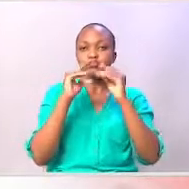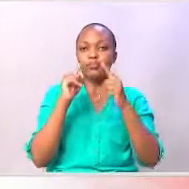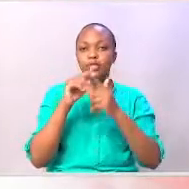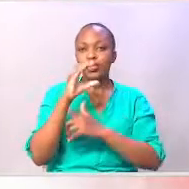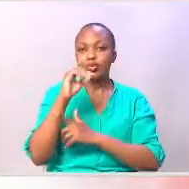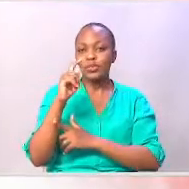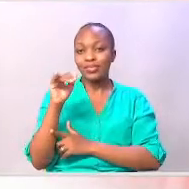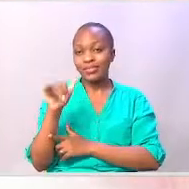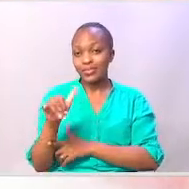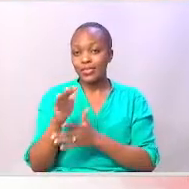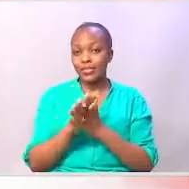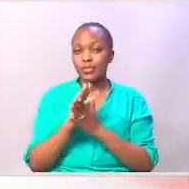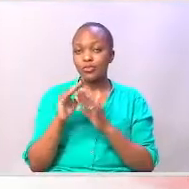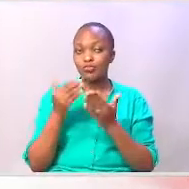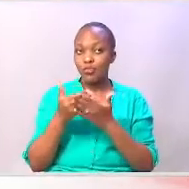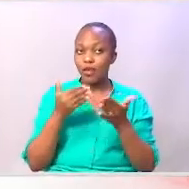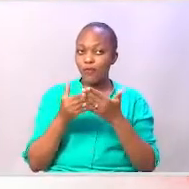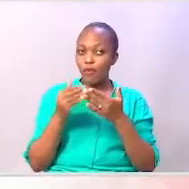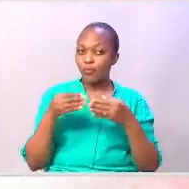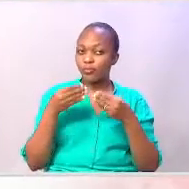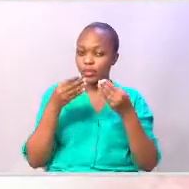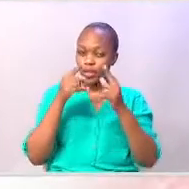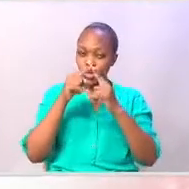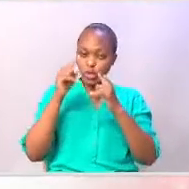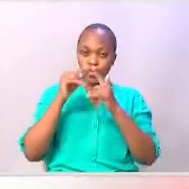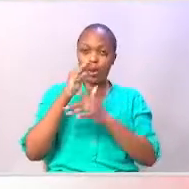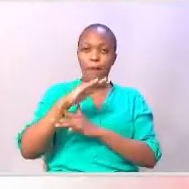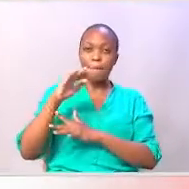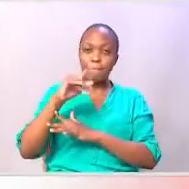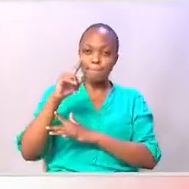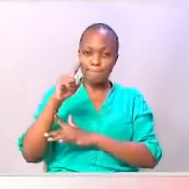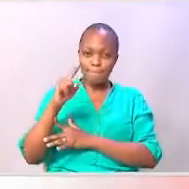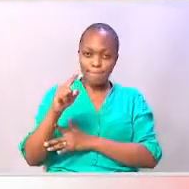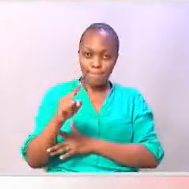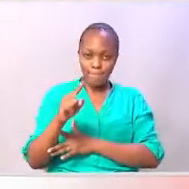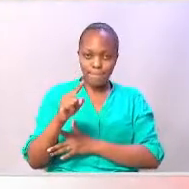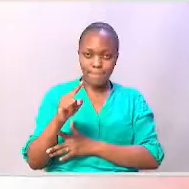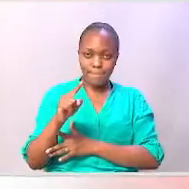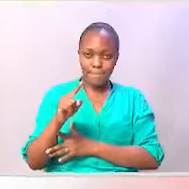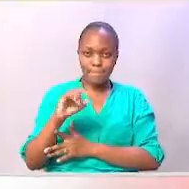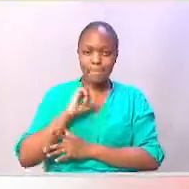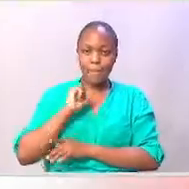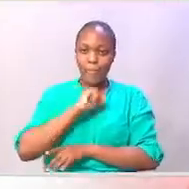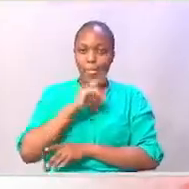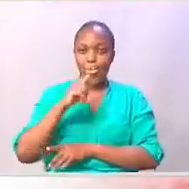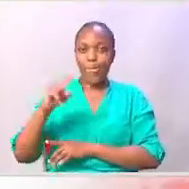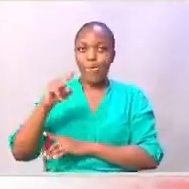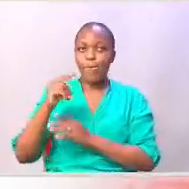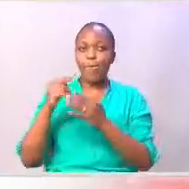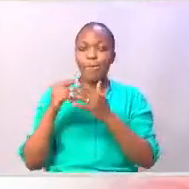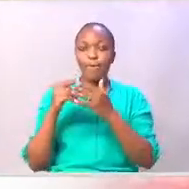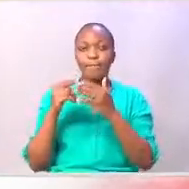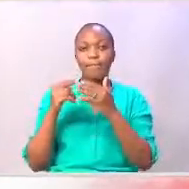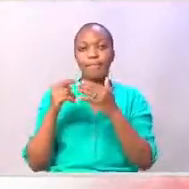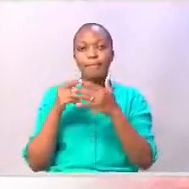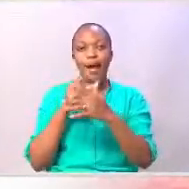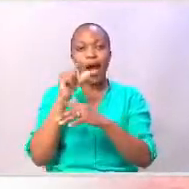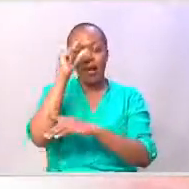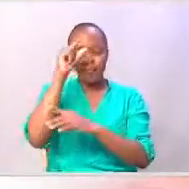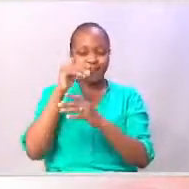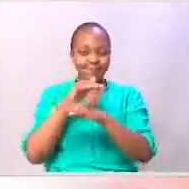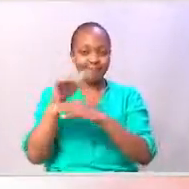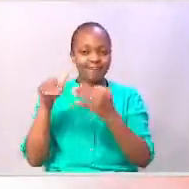its report before the House. After months of scrutiny, the Devolution and Intergovernmental Relations